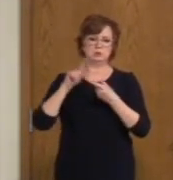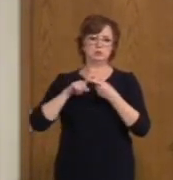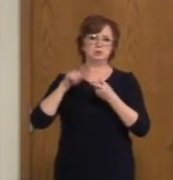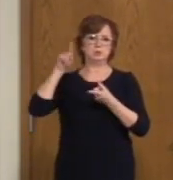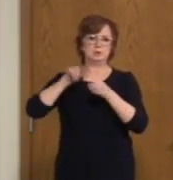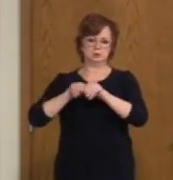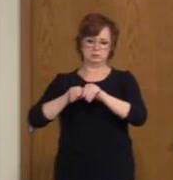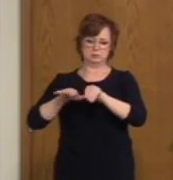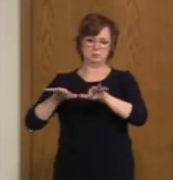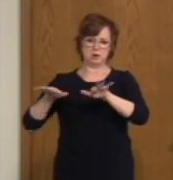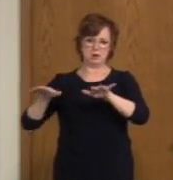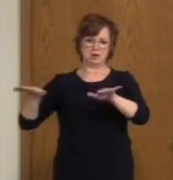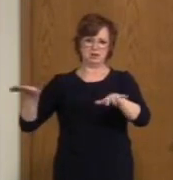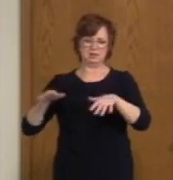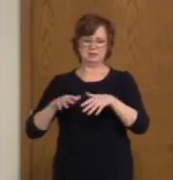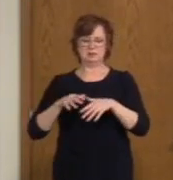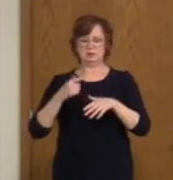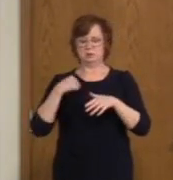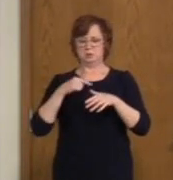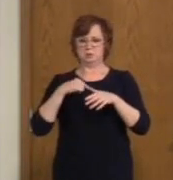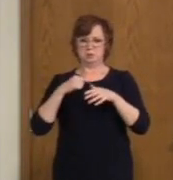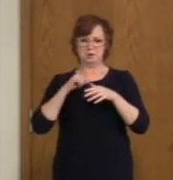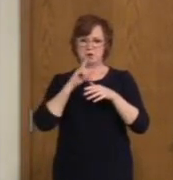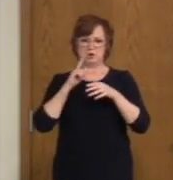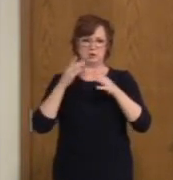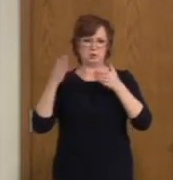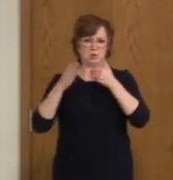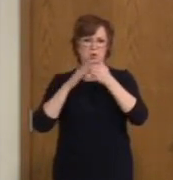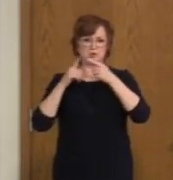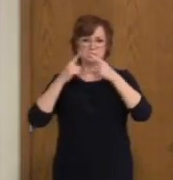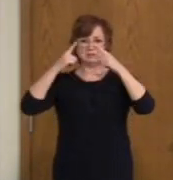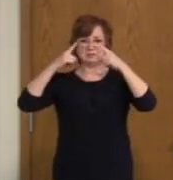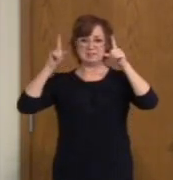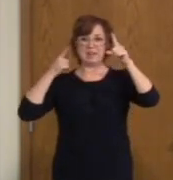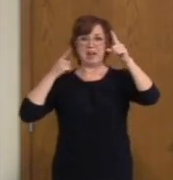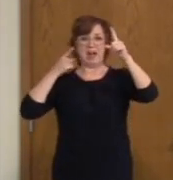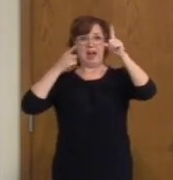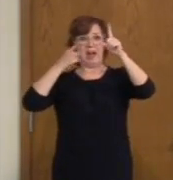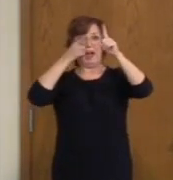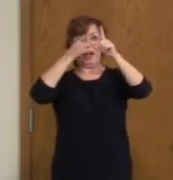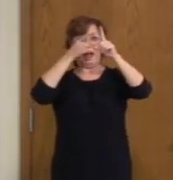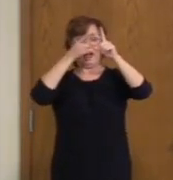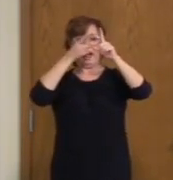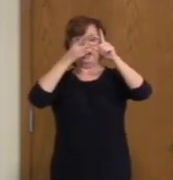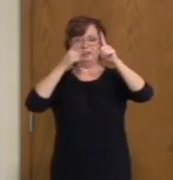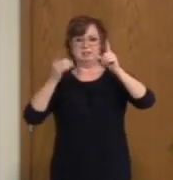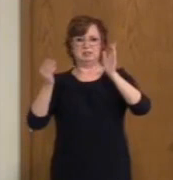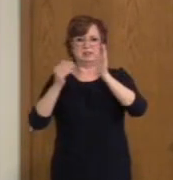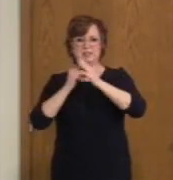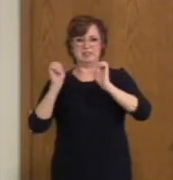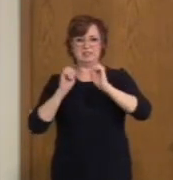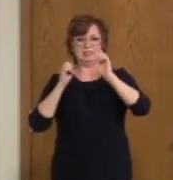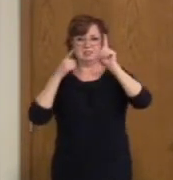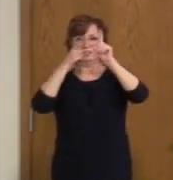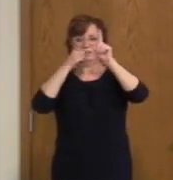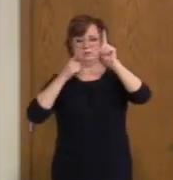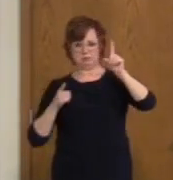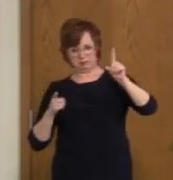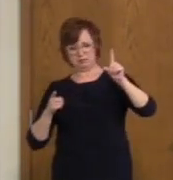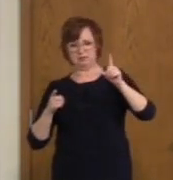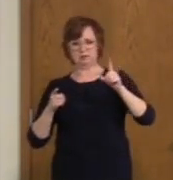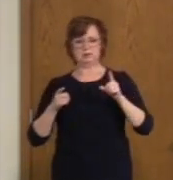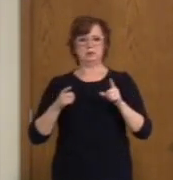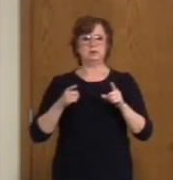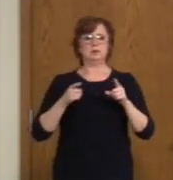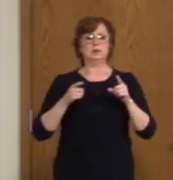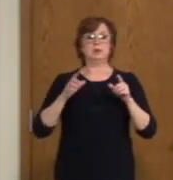the final few meters of the race. But for the vast majority of the province, I would say be very, very